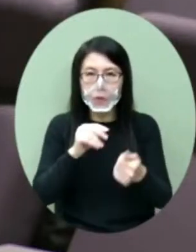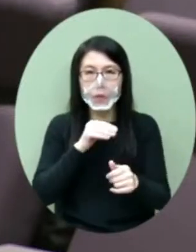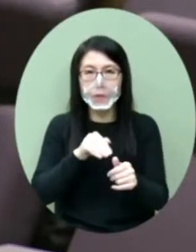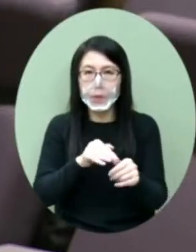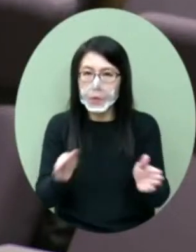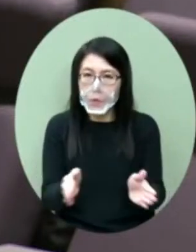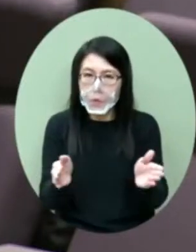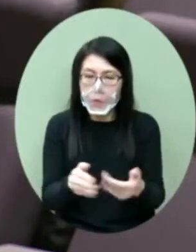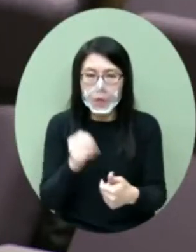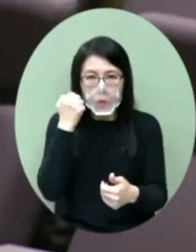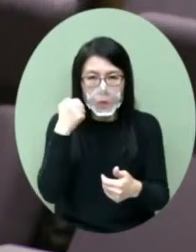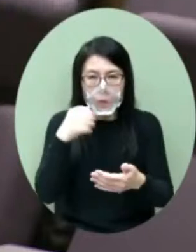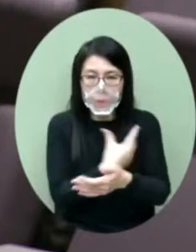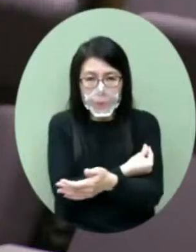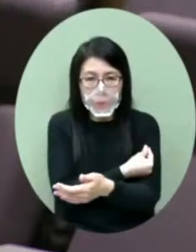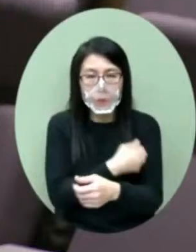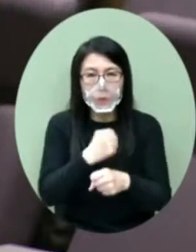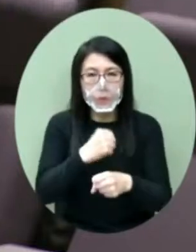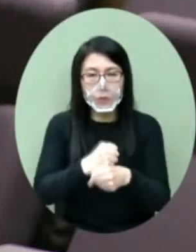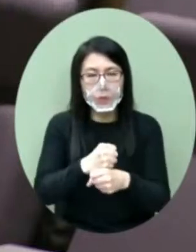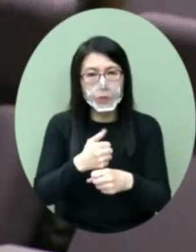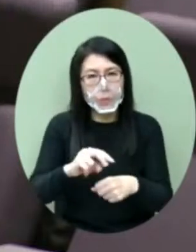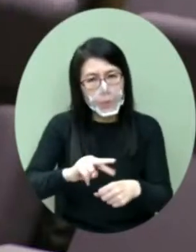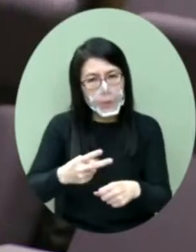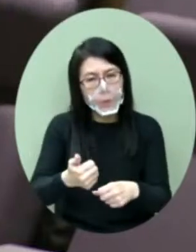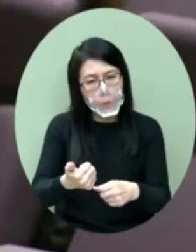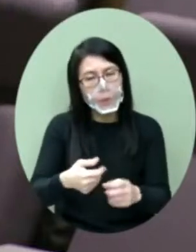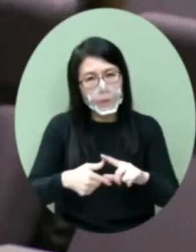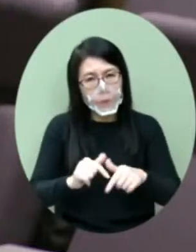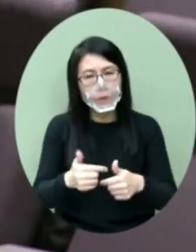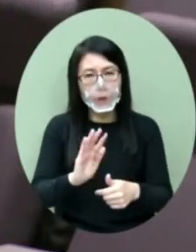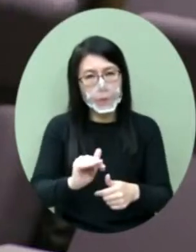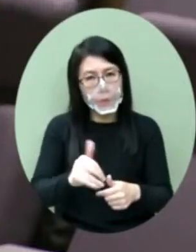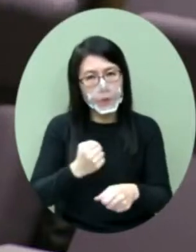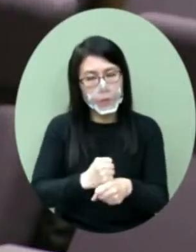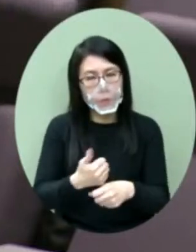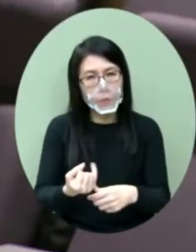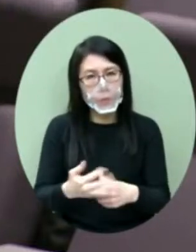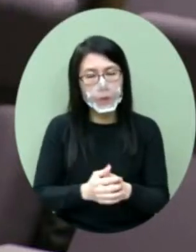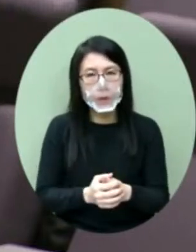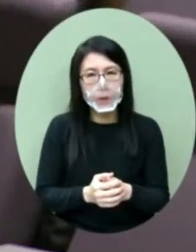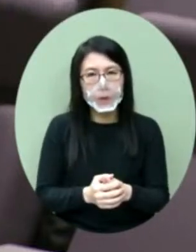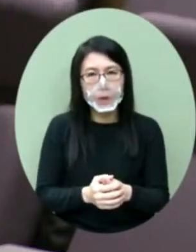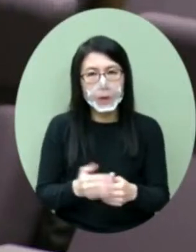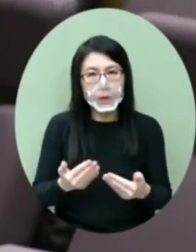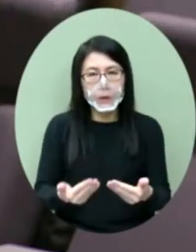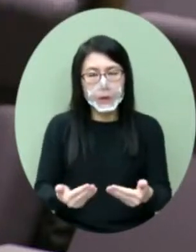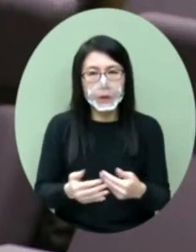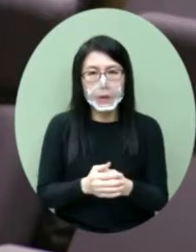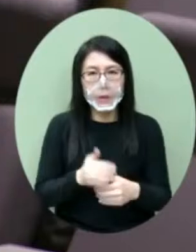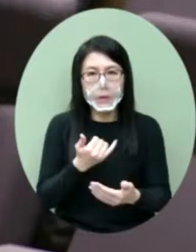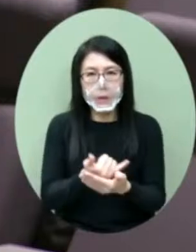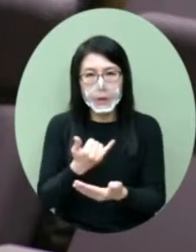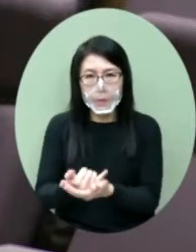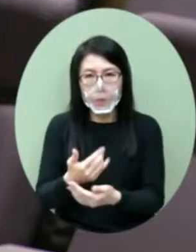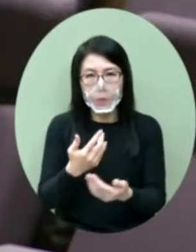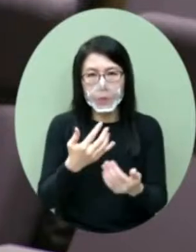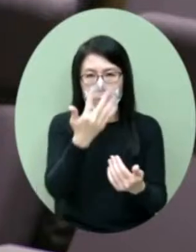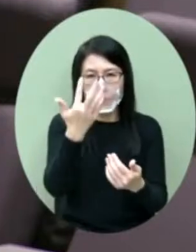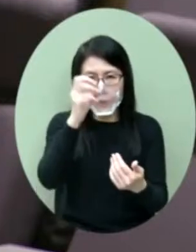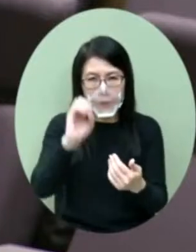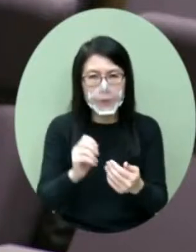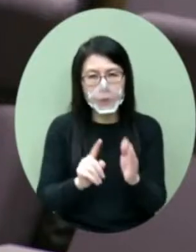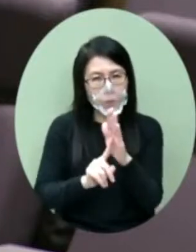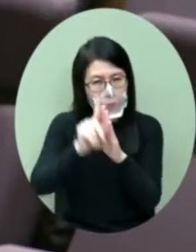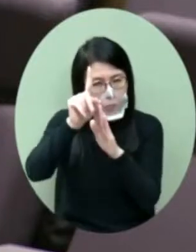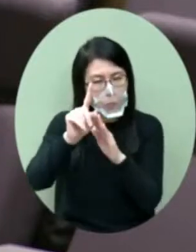disclosing the daily figures to motivate a better elderly vaccination. Do you see this as feasible?